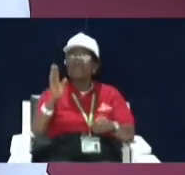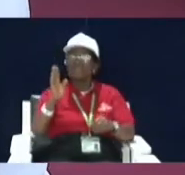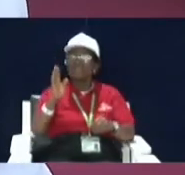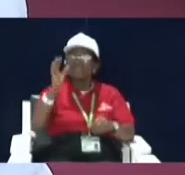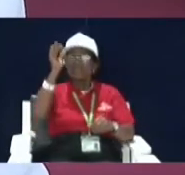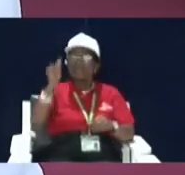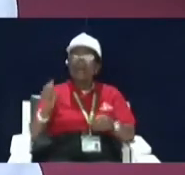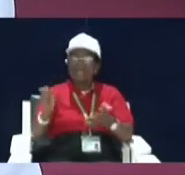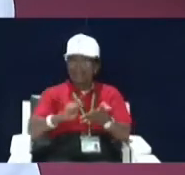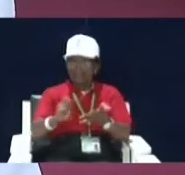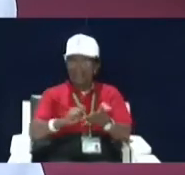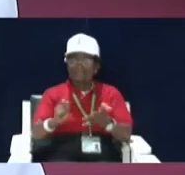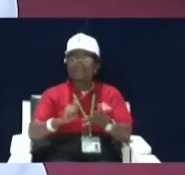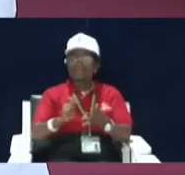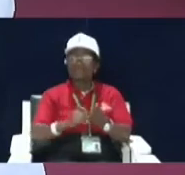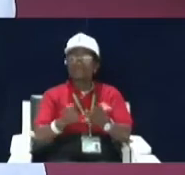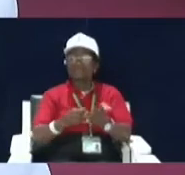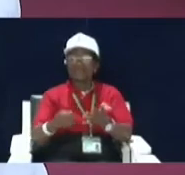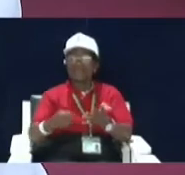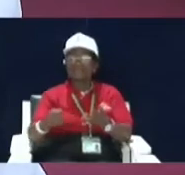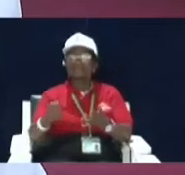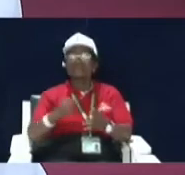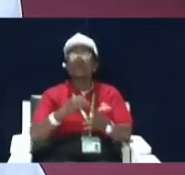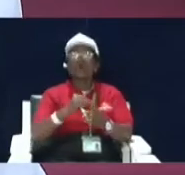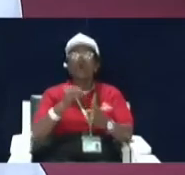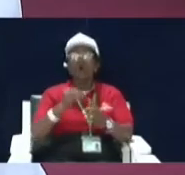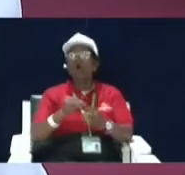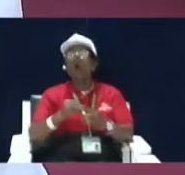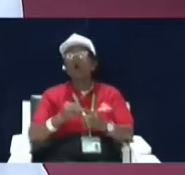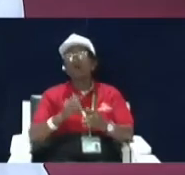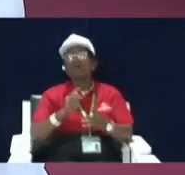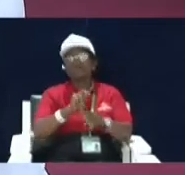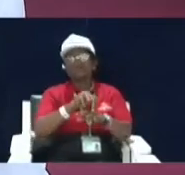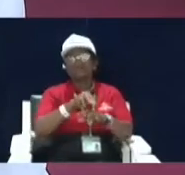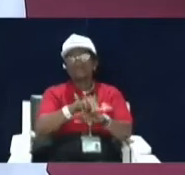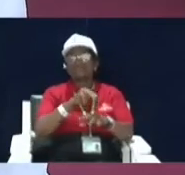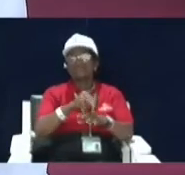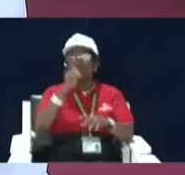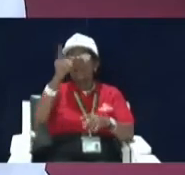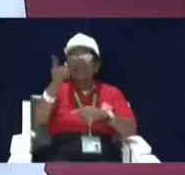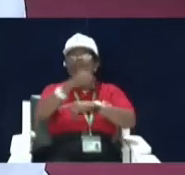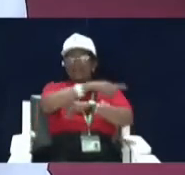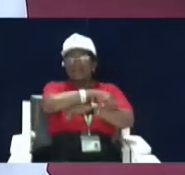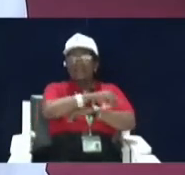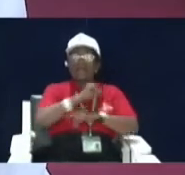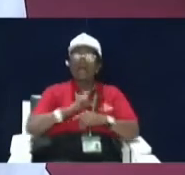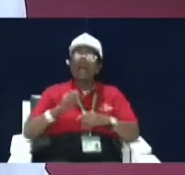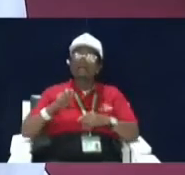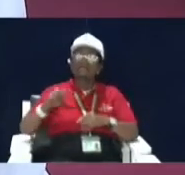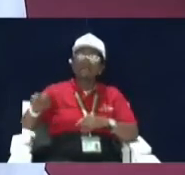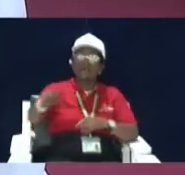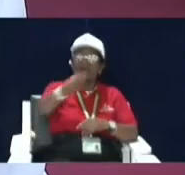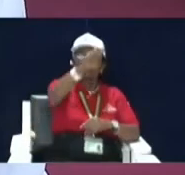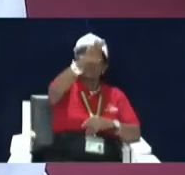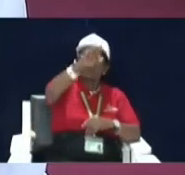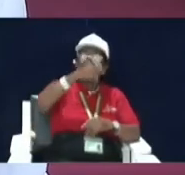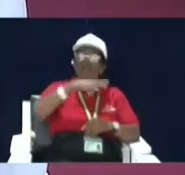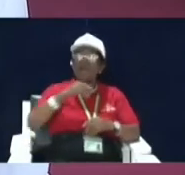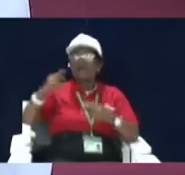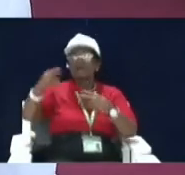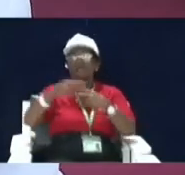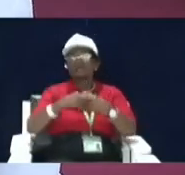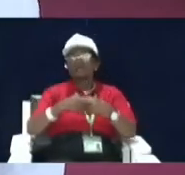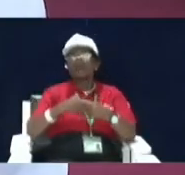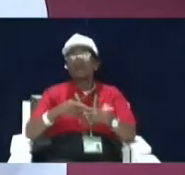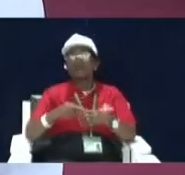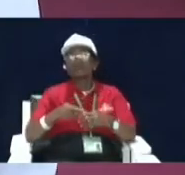day, I traveled, and I returned. I think I came from America or something.